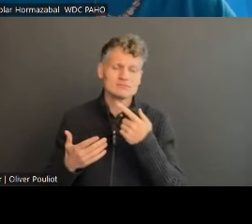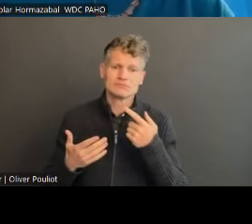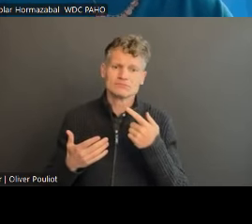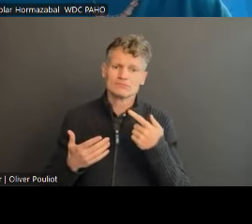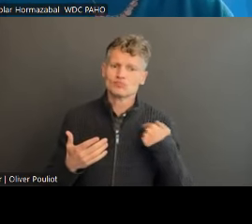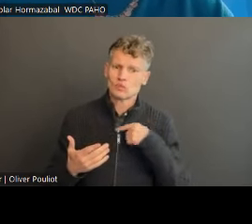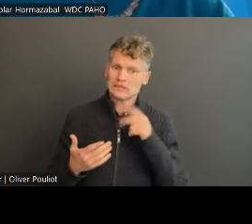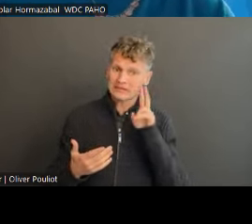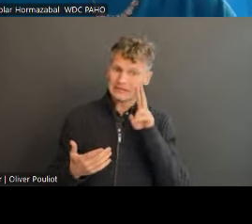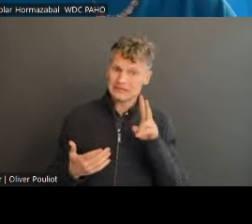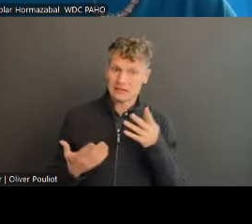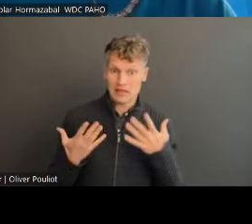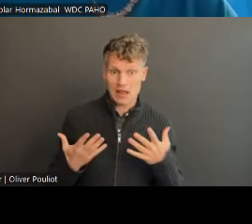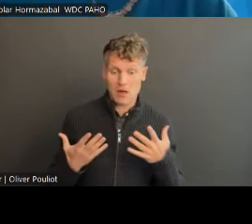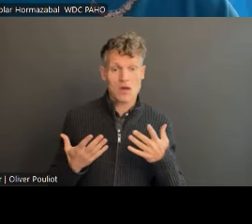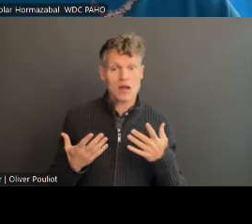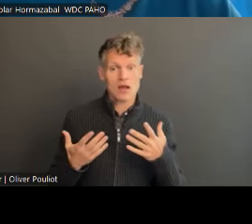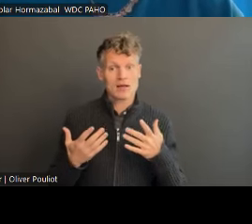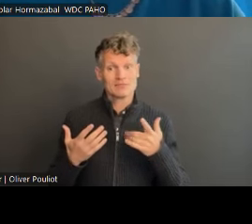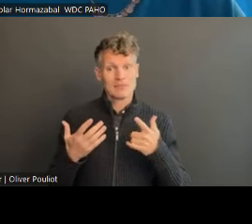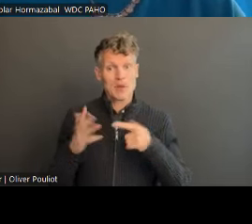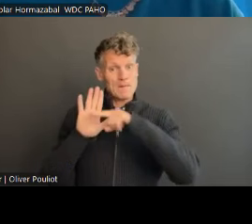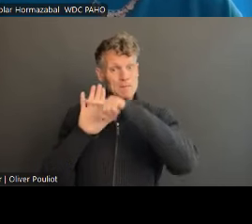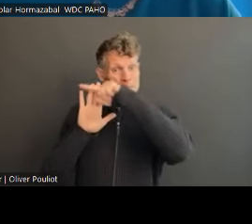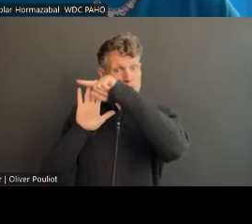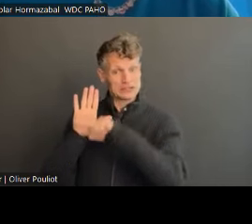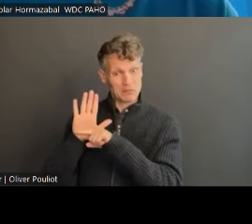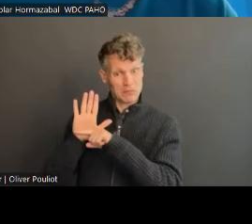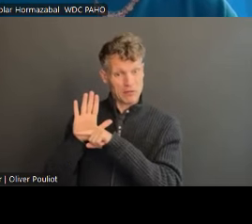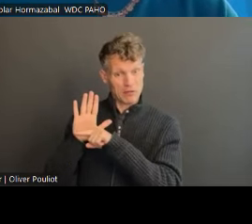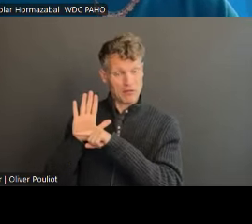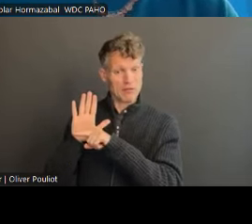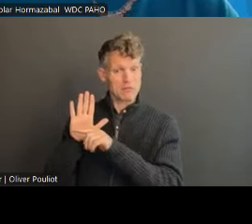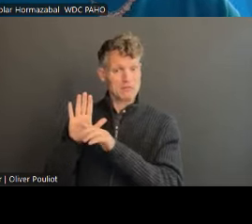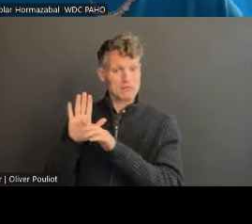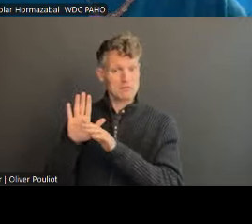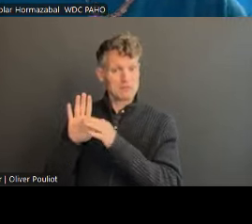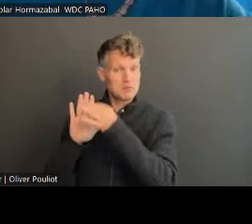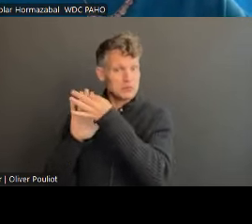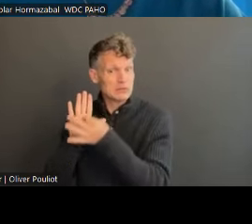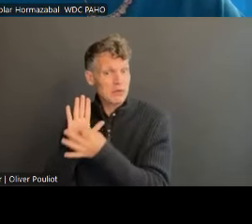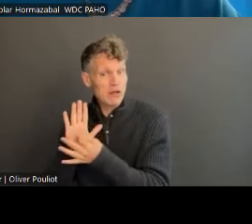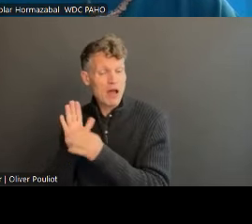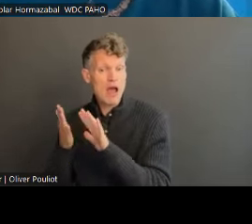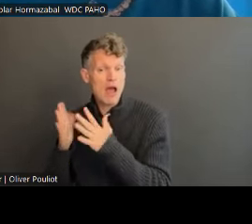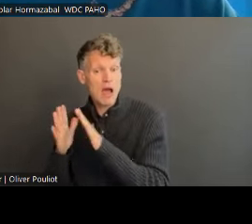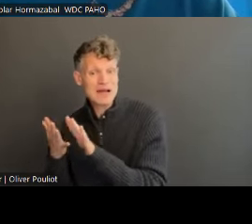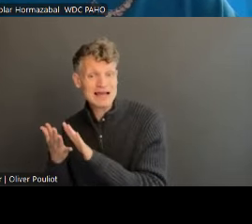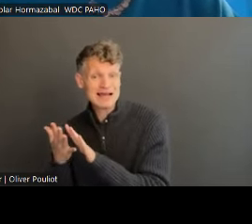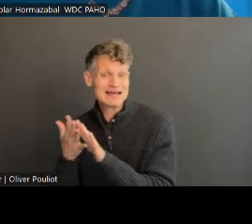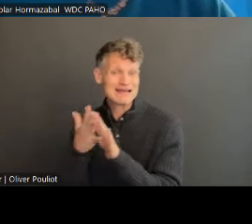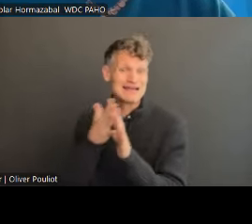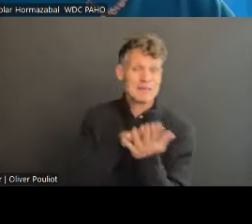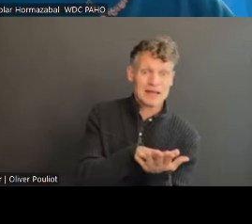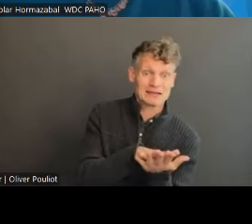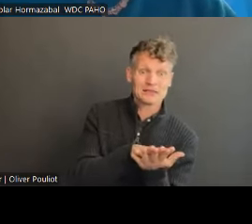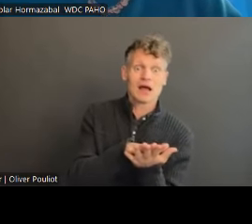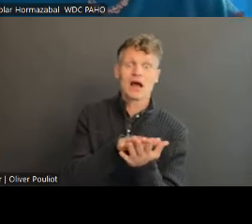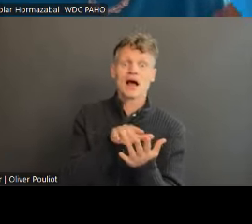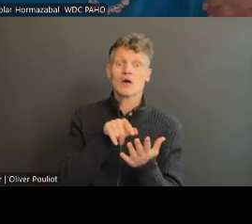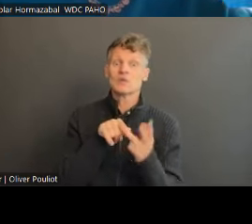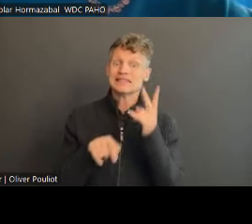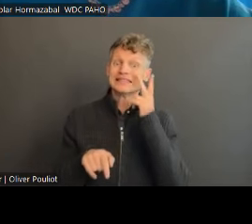contextos is con that respecto a brechas implementing these en principles materia de ingresos, in certain ¿cierto?, under certain brechas en materia conditions de nivel shows educativo, an income brechas gap. en materia There